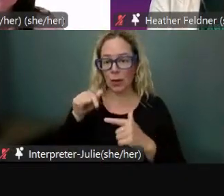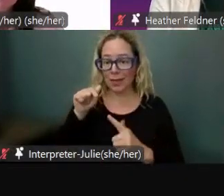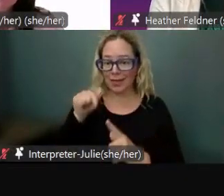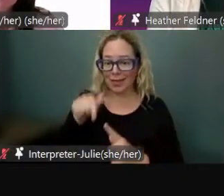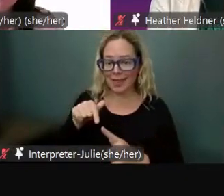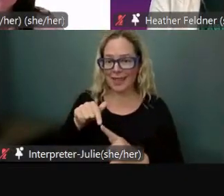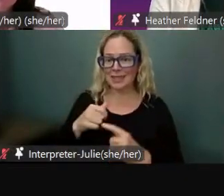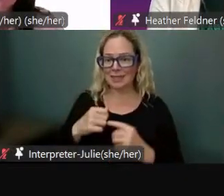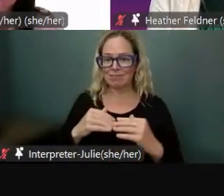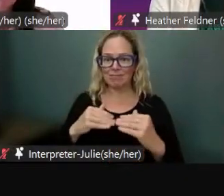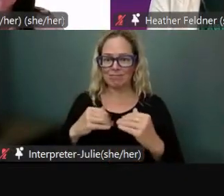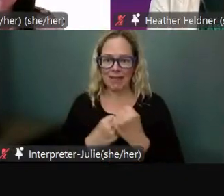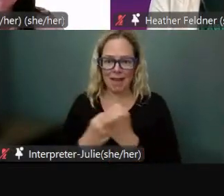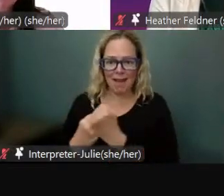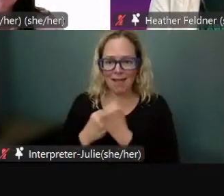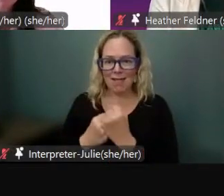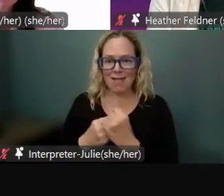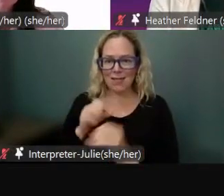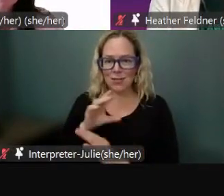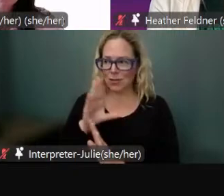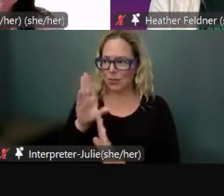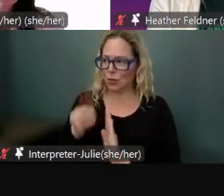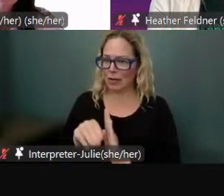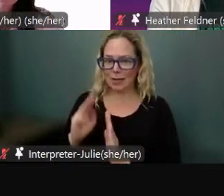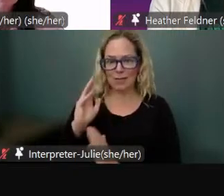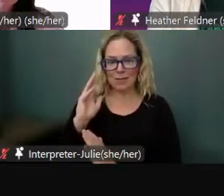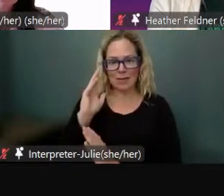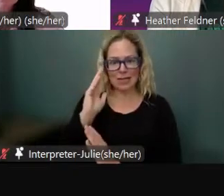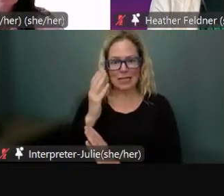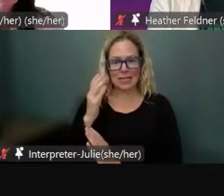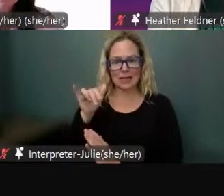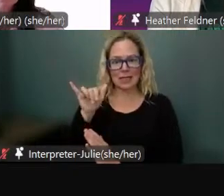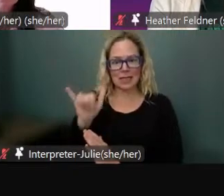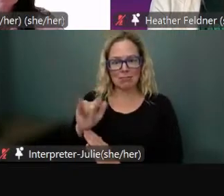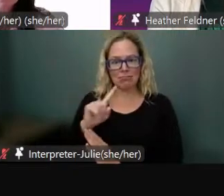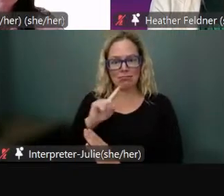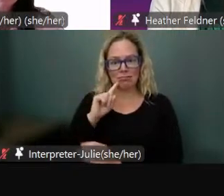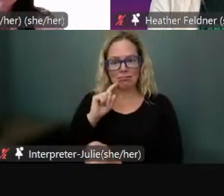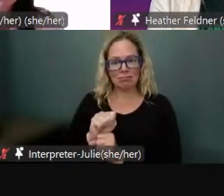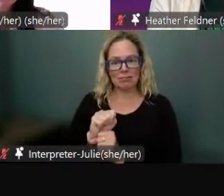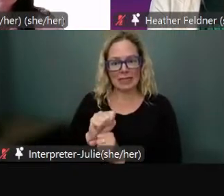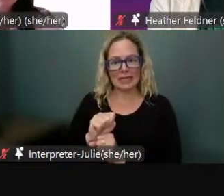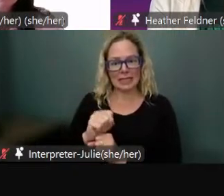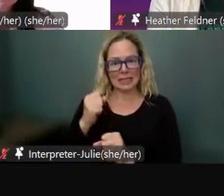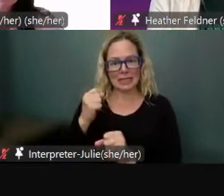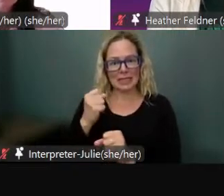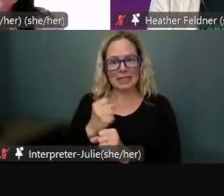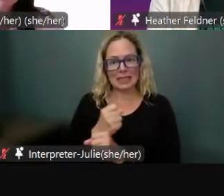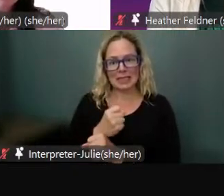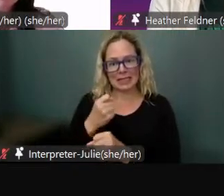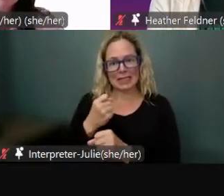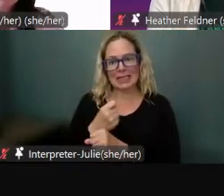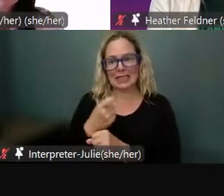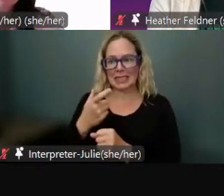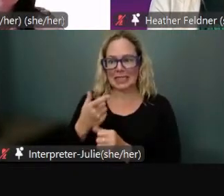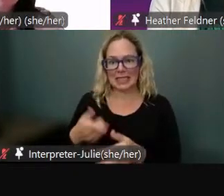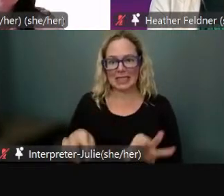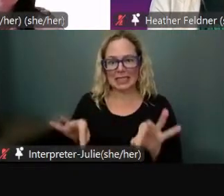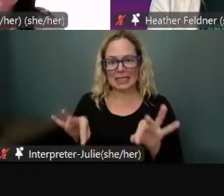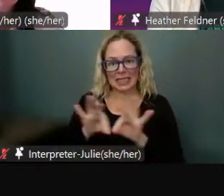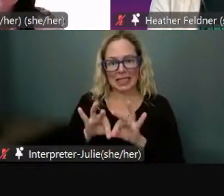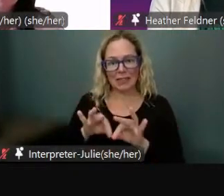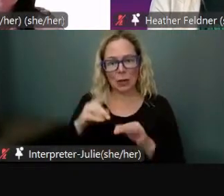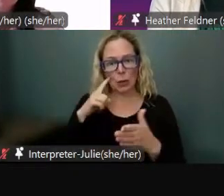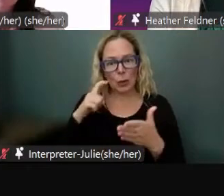curriculum, that did seem to appear to be statistically significantly associated with an increase in